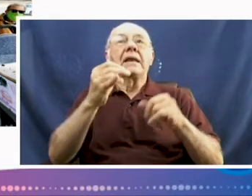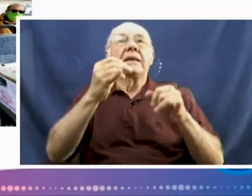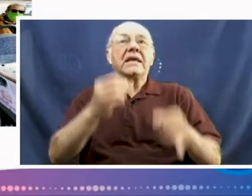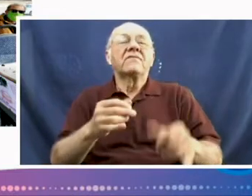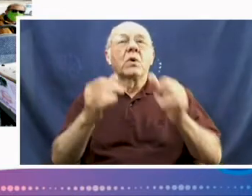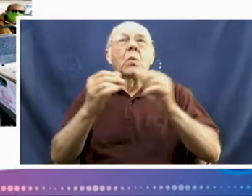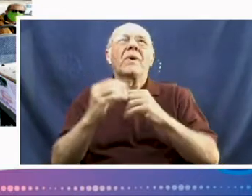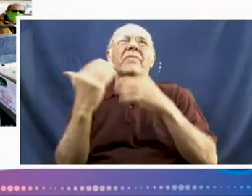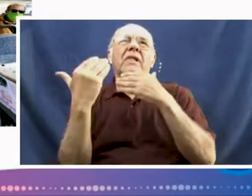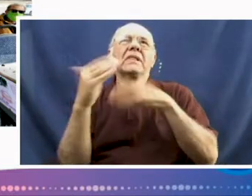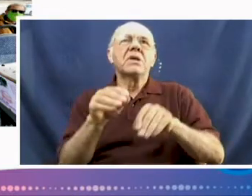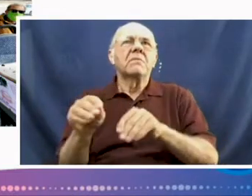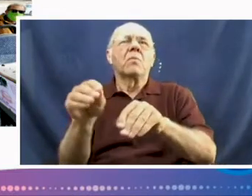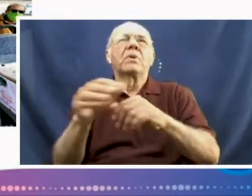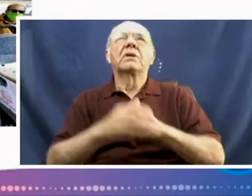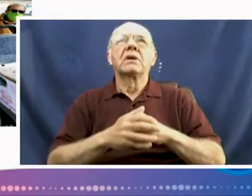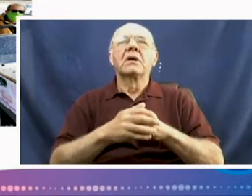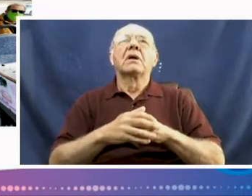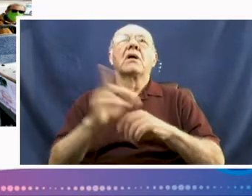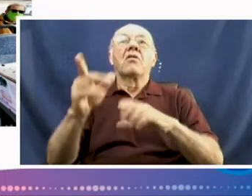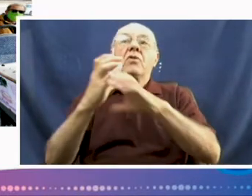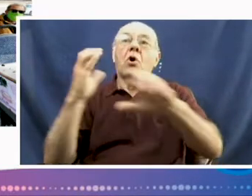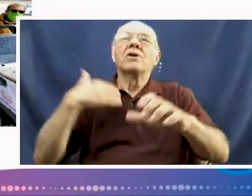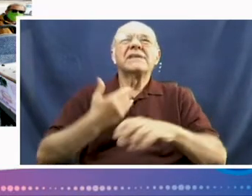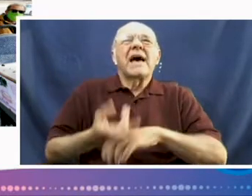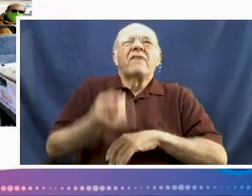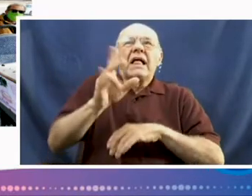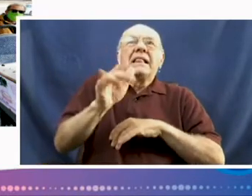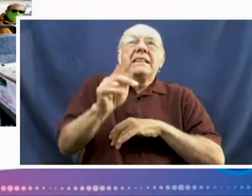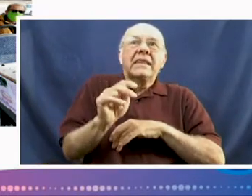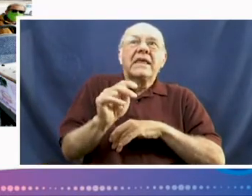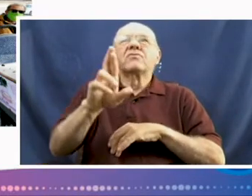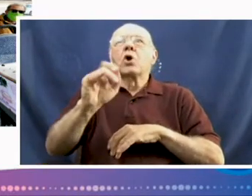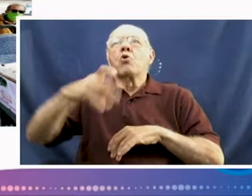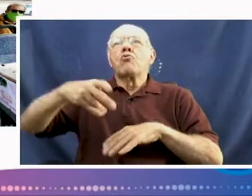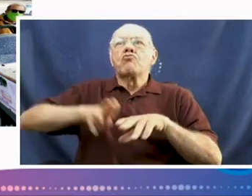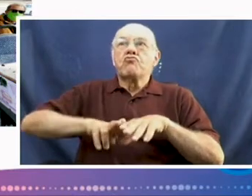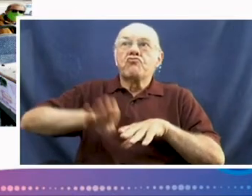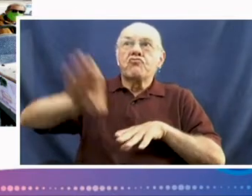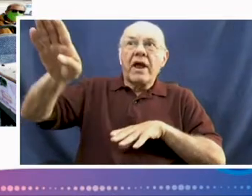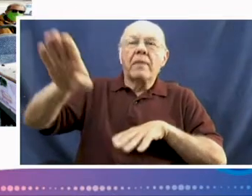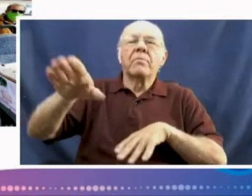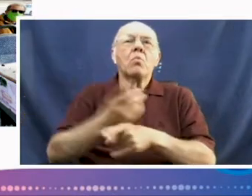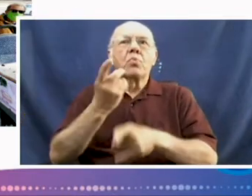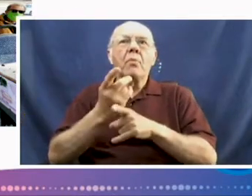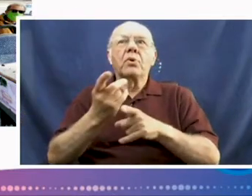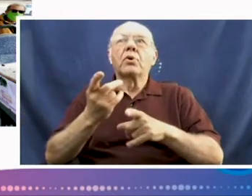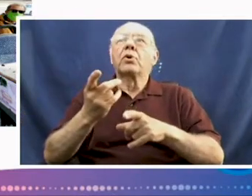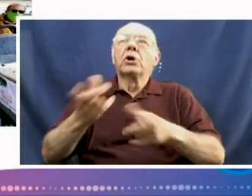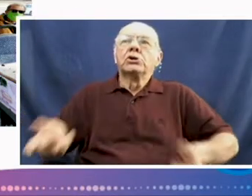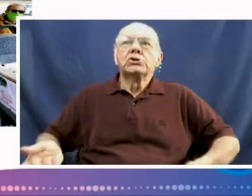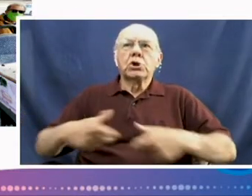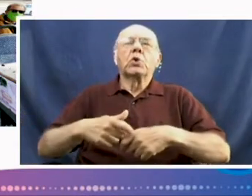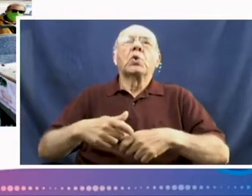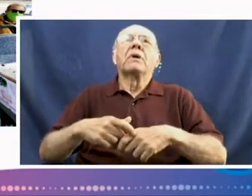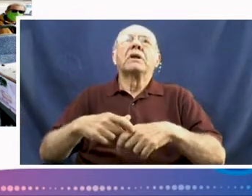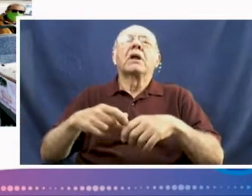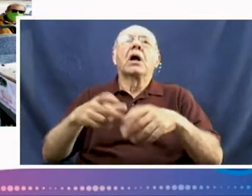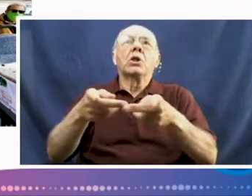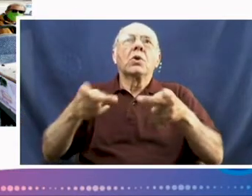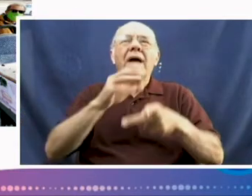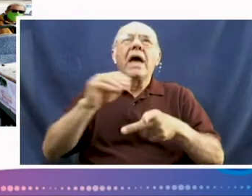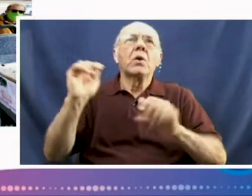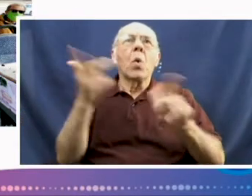mobility. Vehicles have lifts, ramps for easy boarding, have proper securement locations, and all drivers are trained to